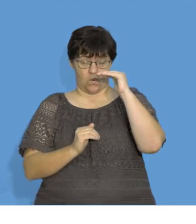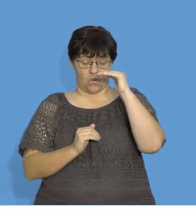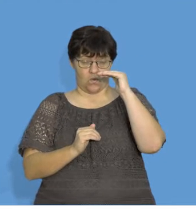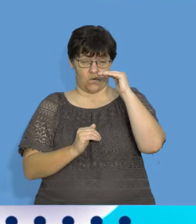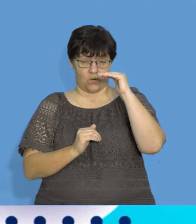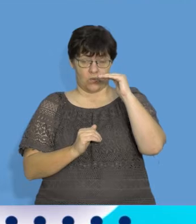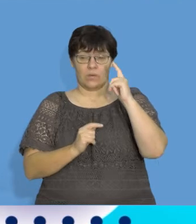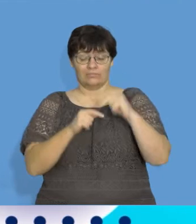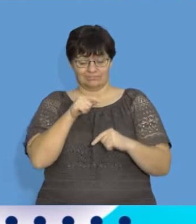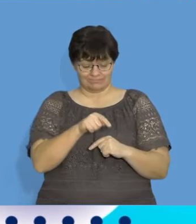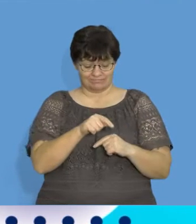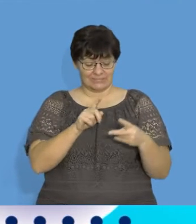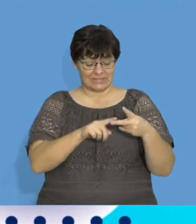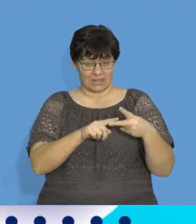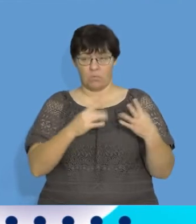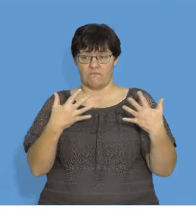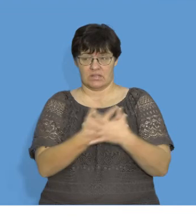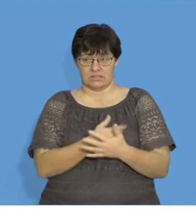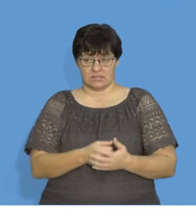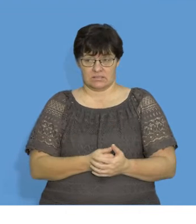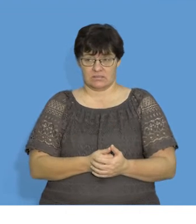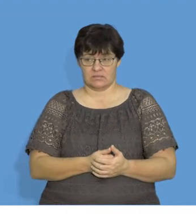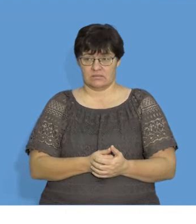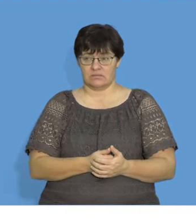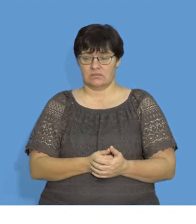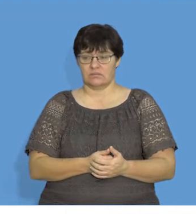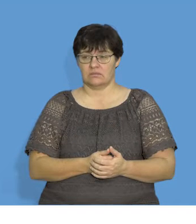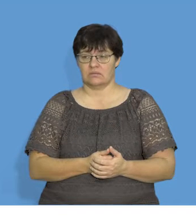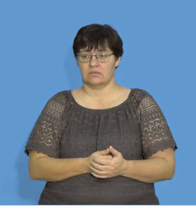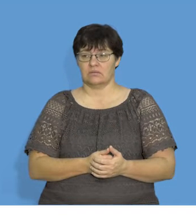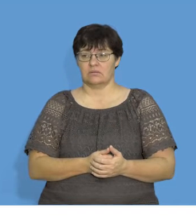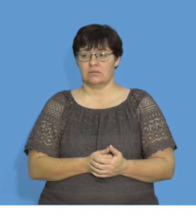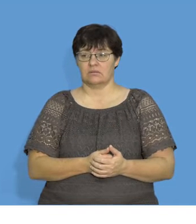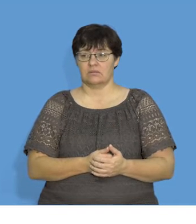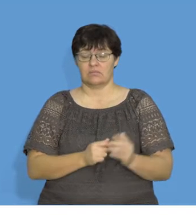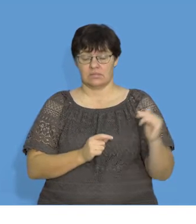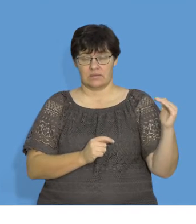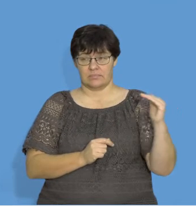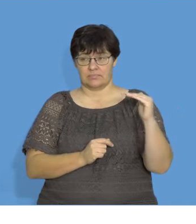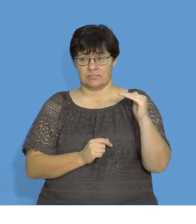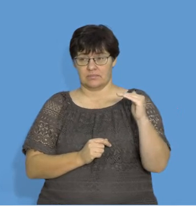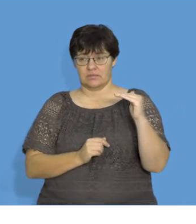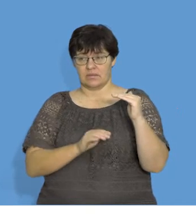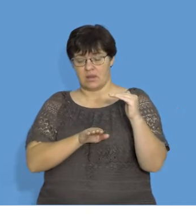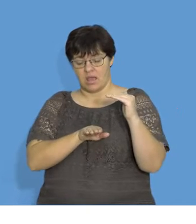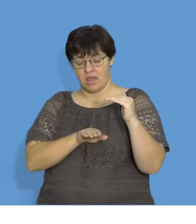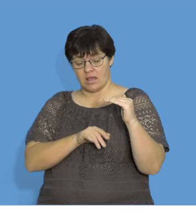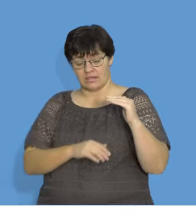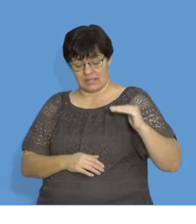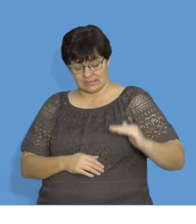car's going faster, so now I want you to watch. Okay, it's going to go, then it's got to stop,